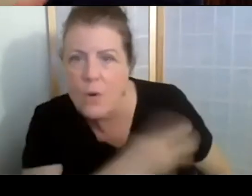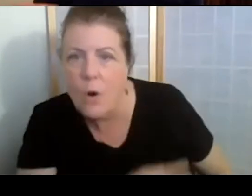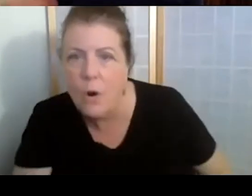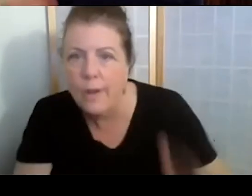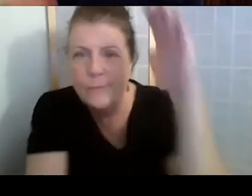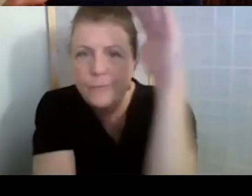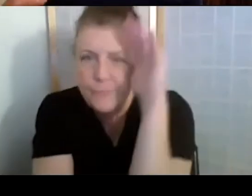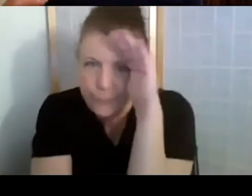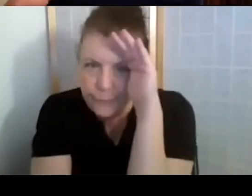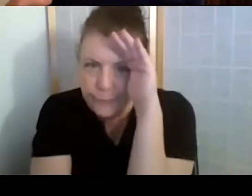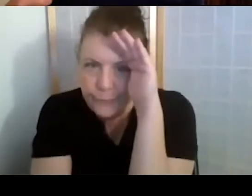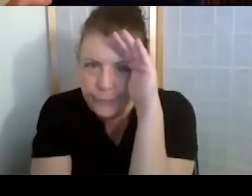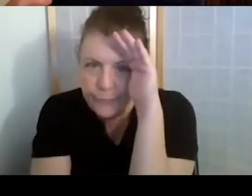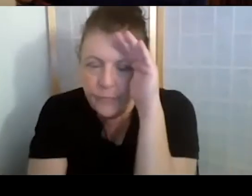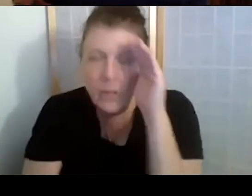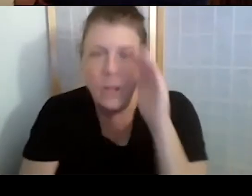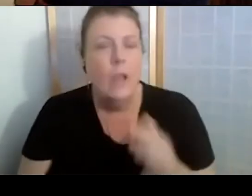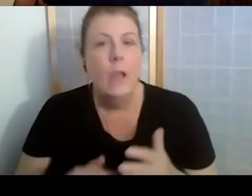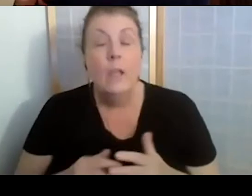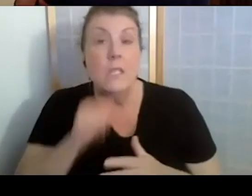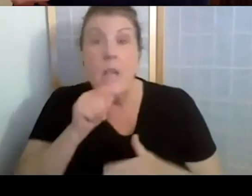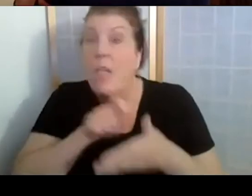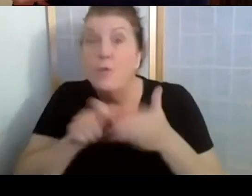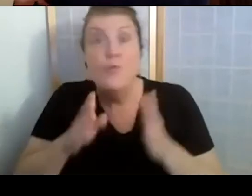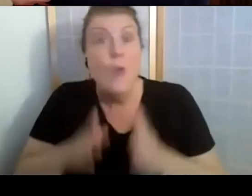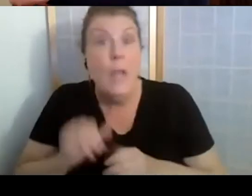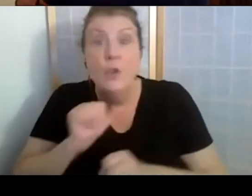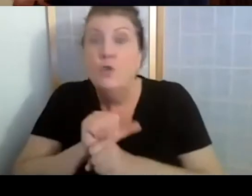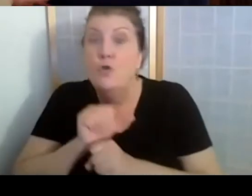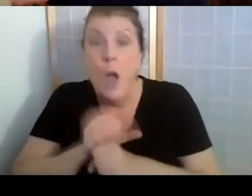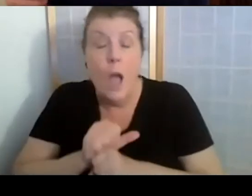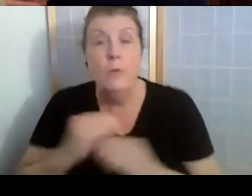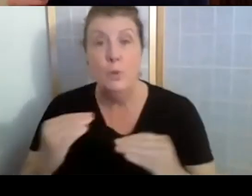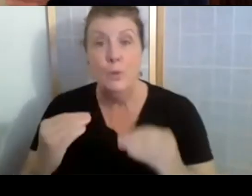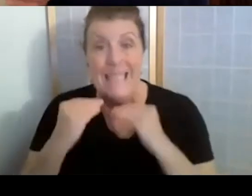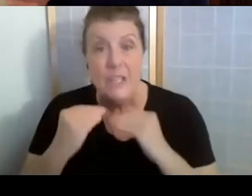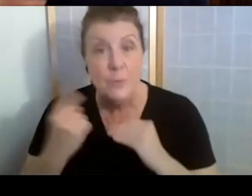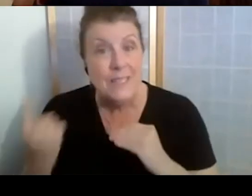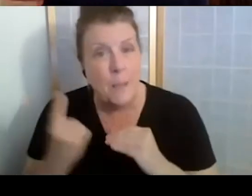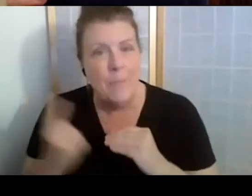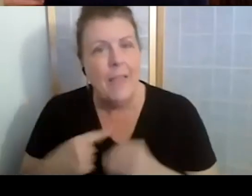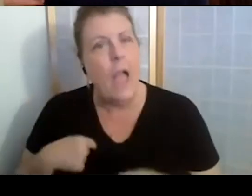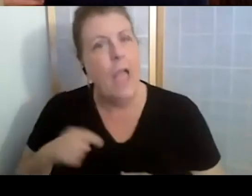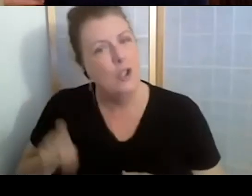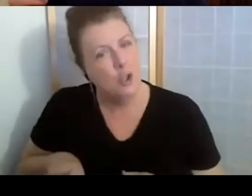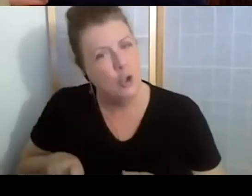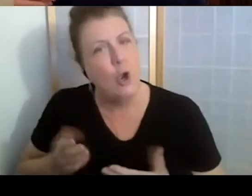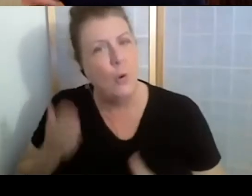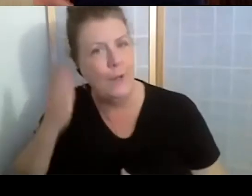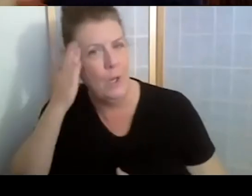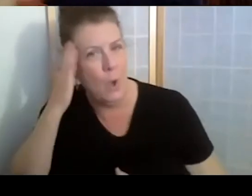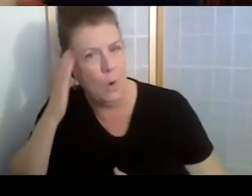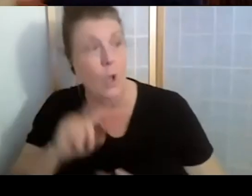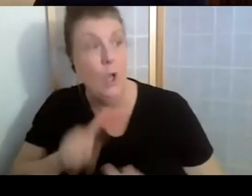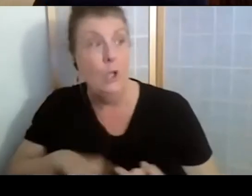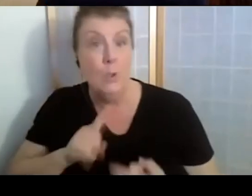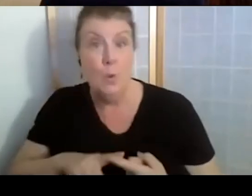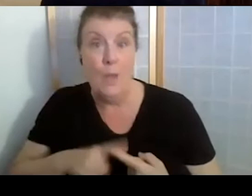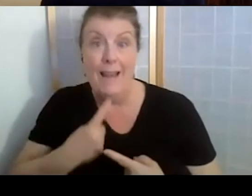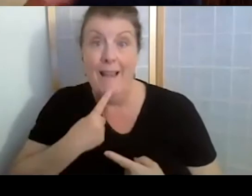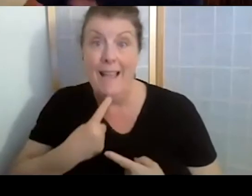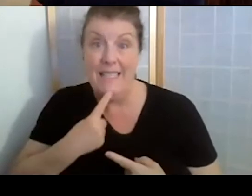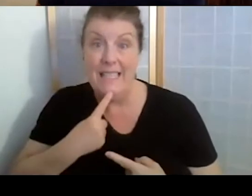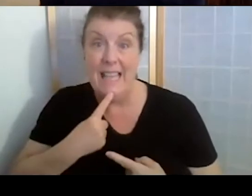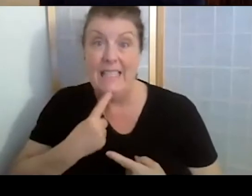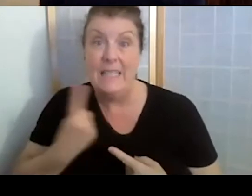me stuff that I should know. When I start to get a sense of, I've just said something that's making other people uncomfortable, am I gonna call them out and